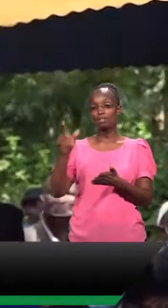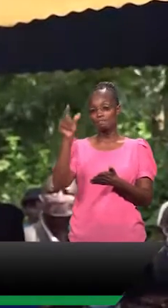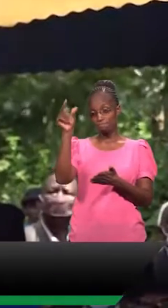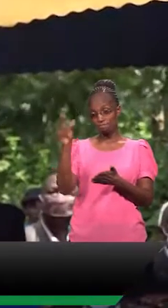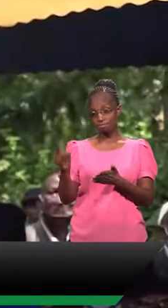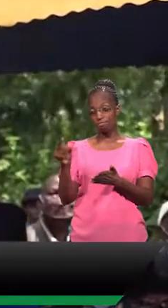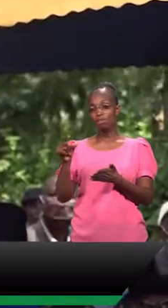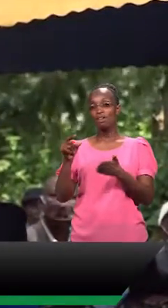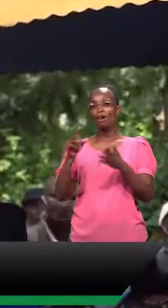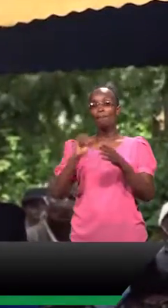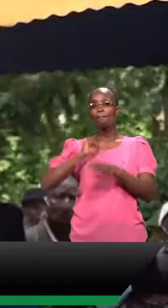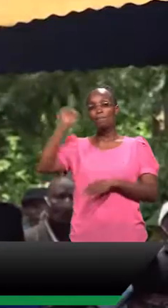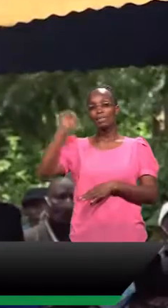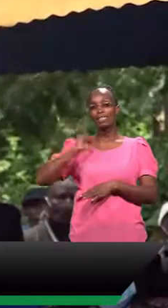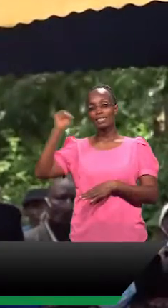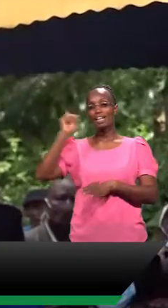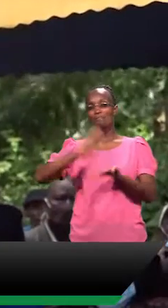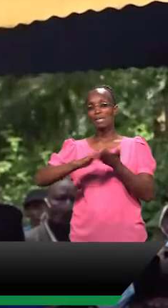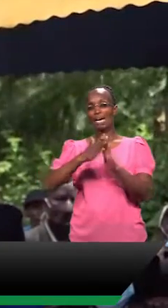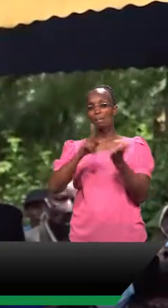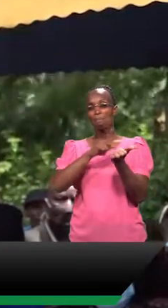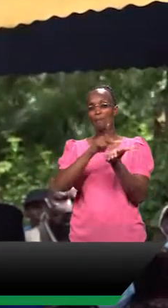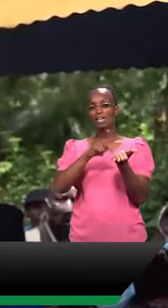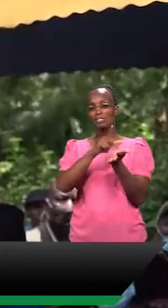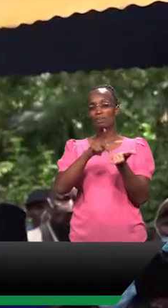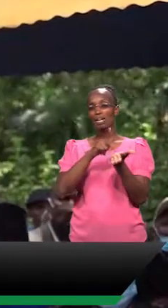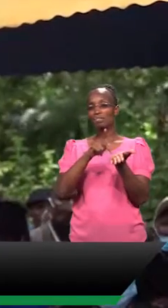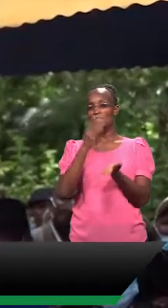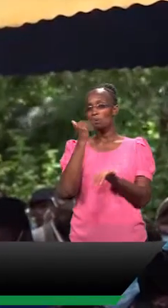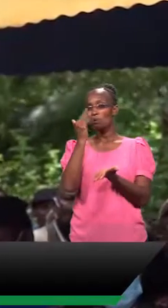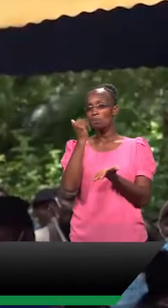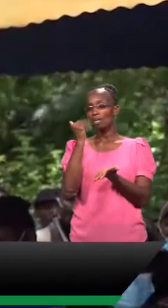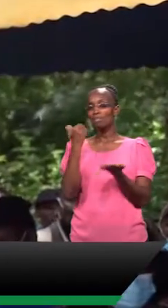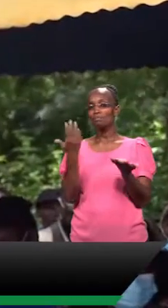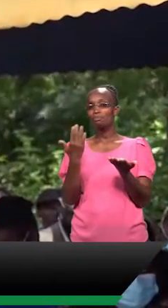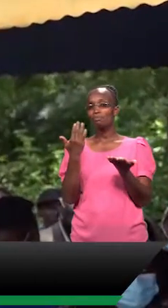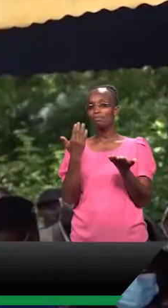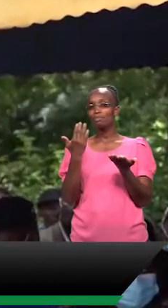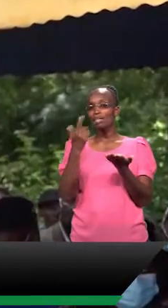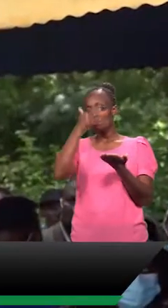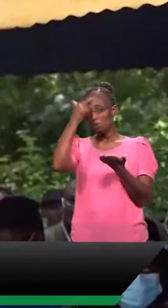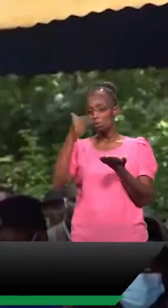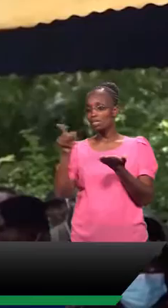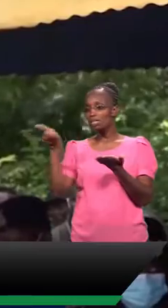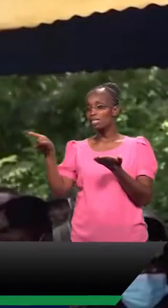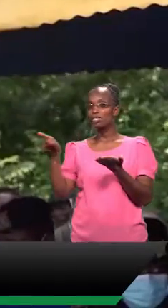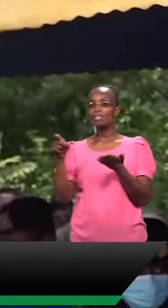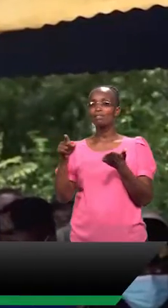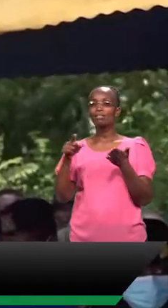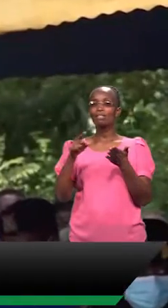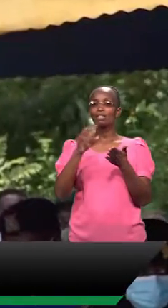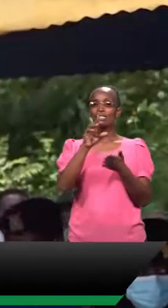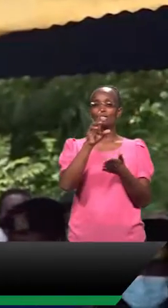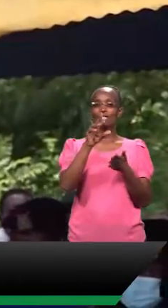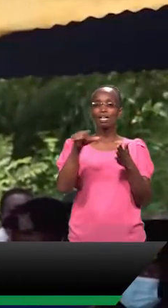so toxic is because there's a perception that those agencies are partial, they are not